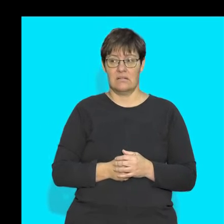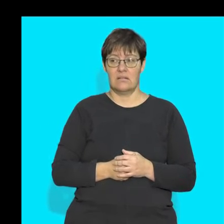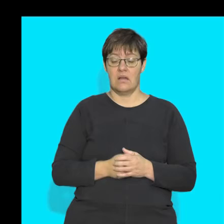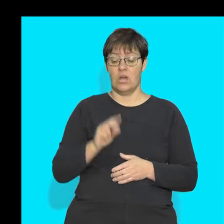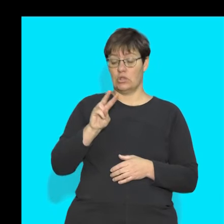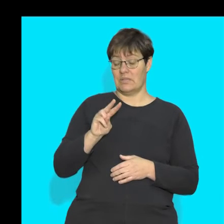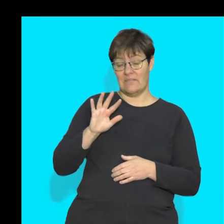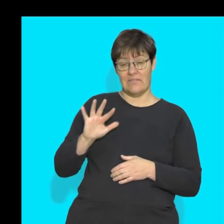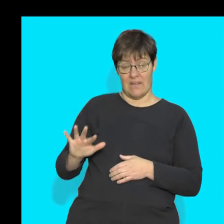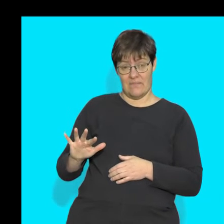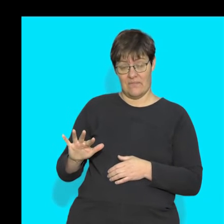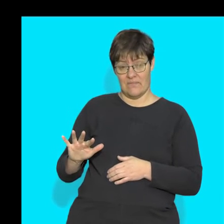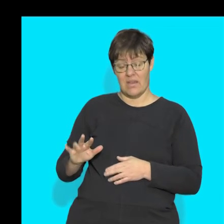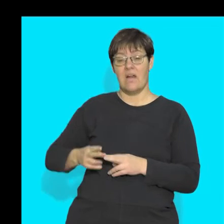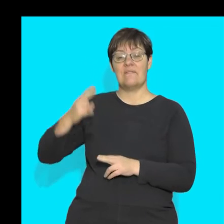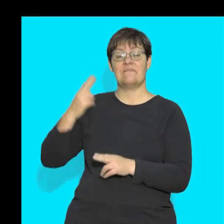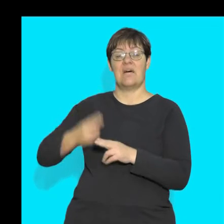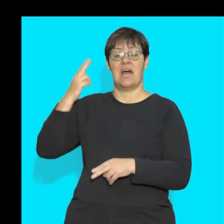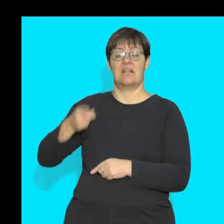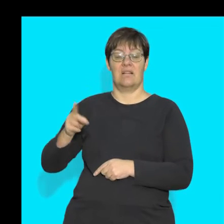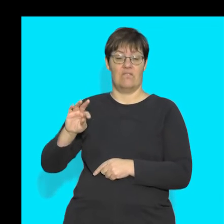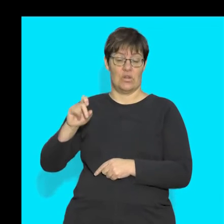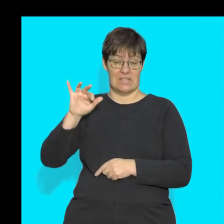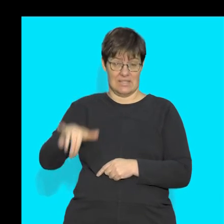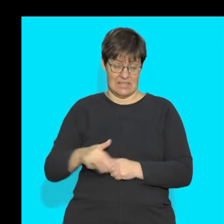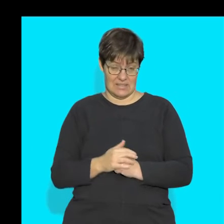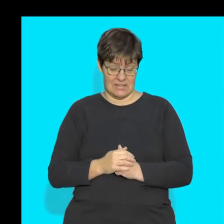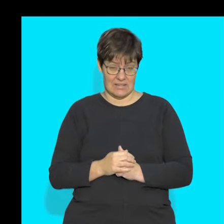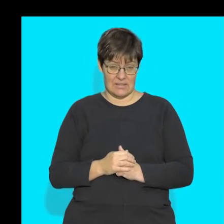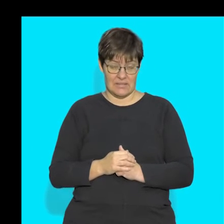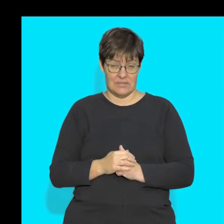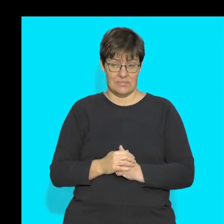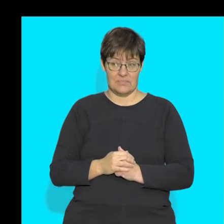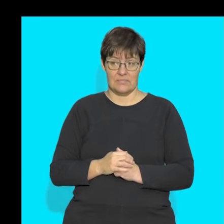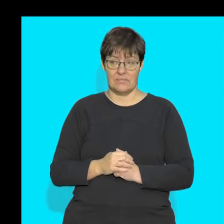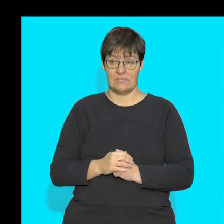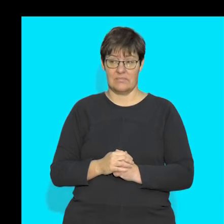The 25 is my final velocity.